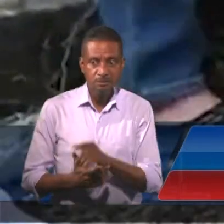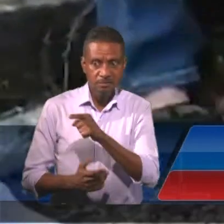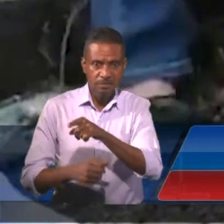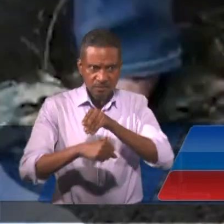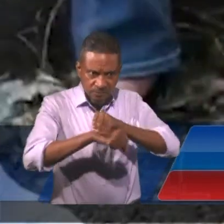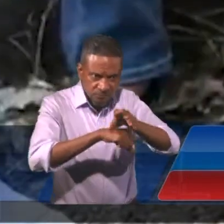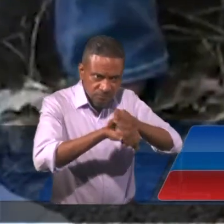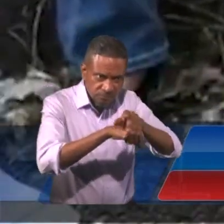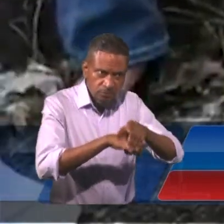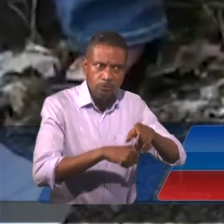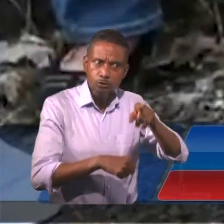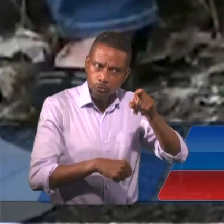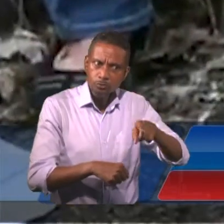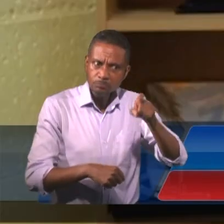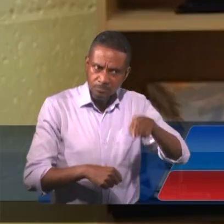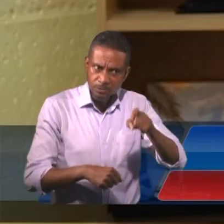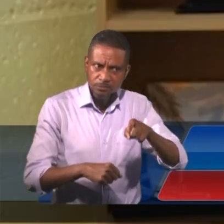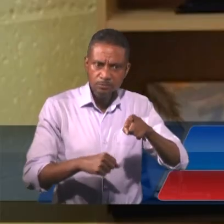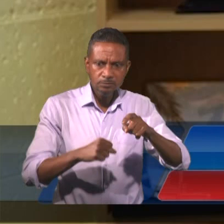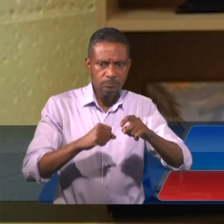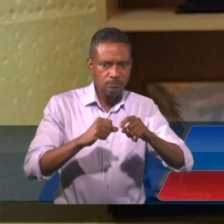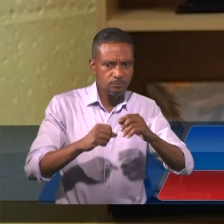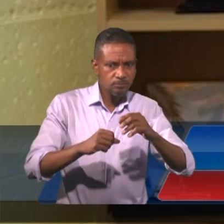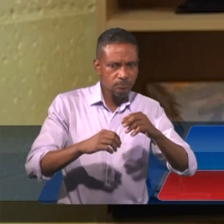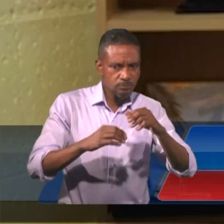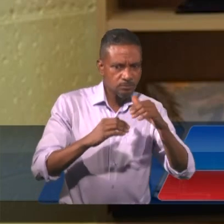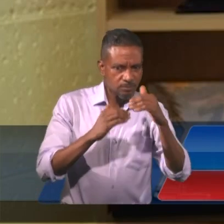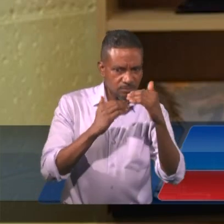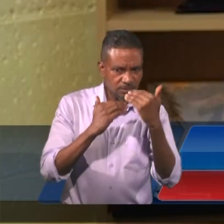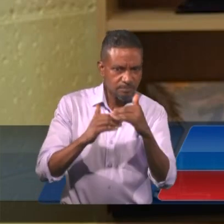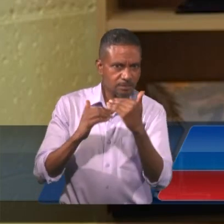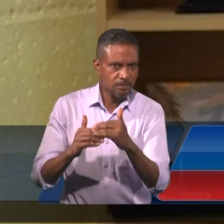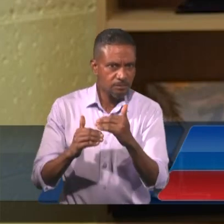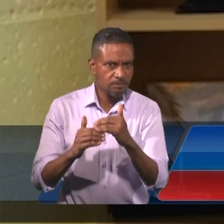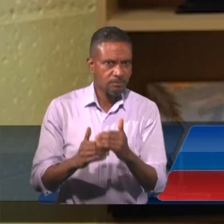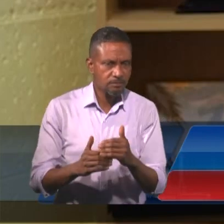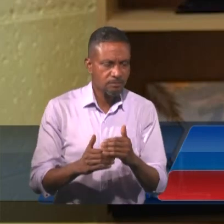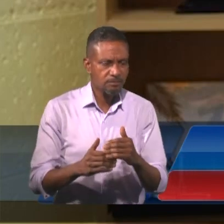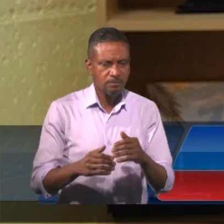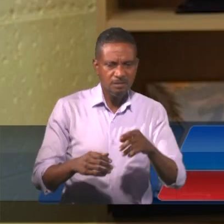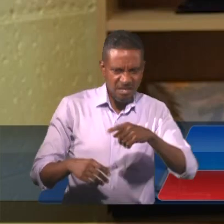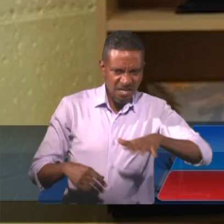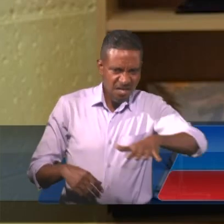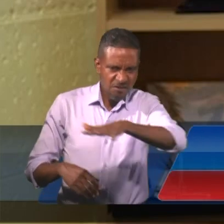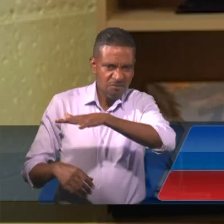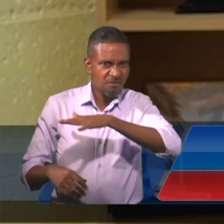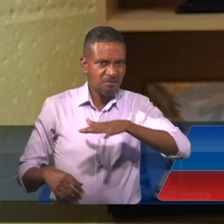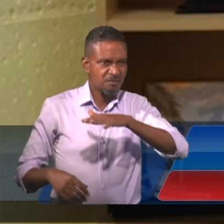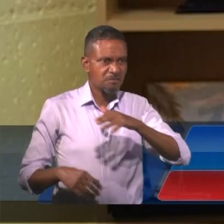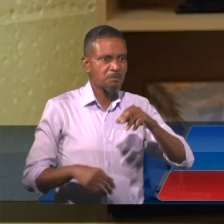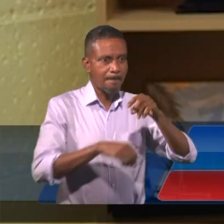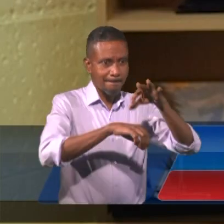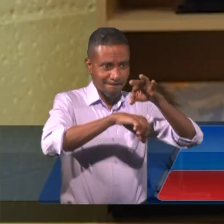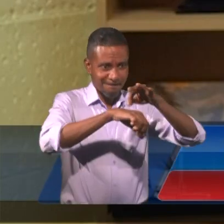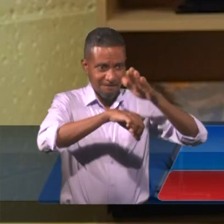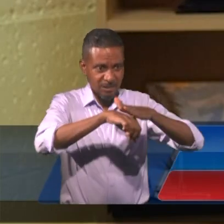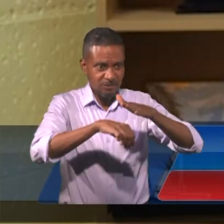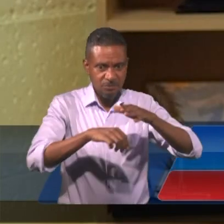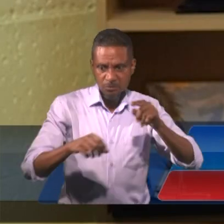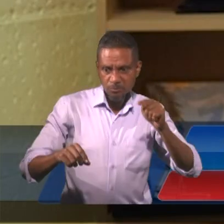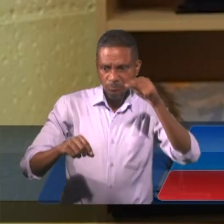to minimize mosquito bites. By destroying mosquito breeding sites, we prevent them